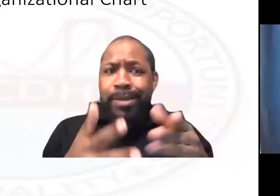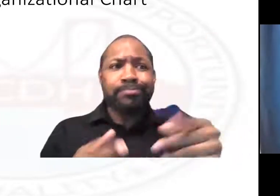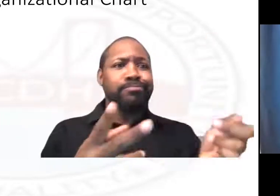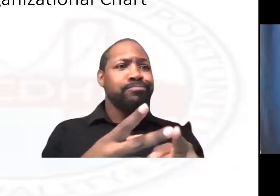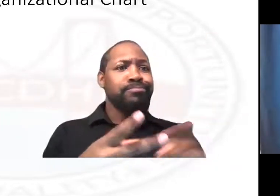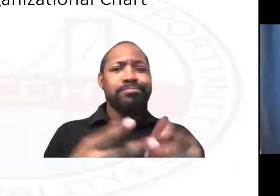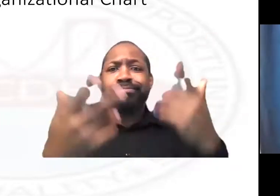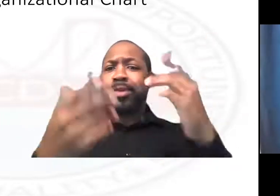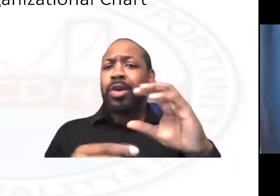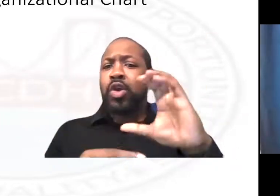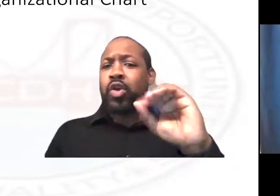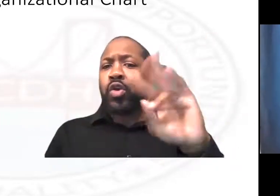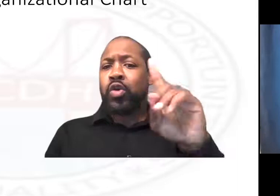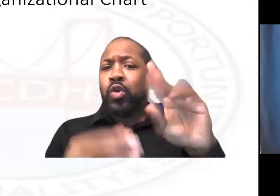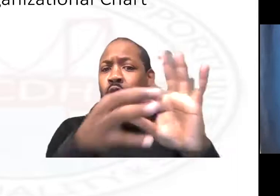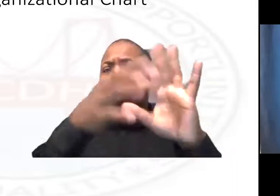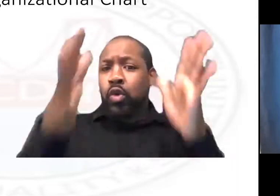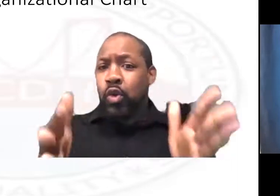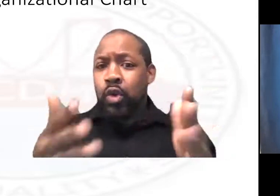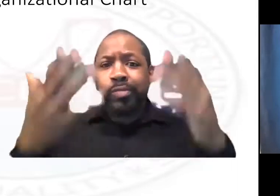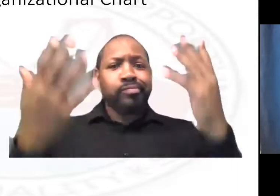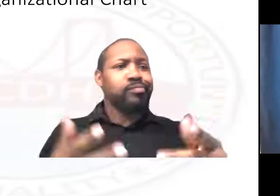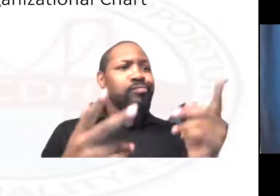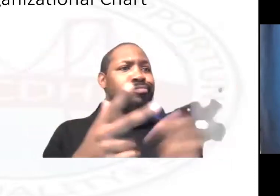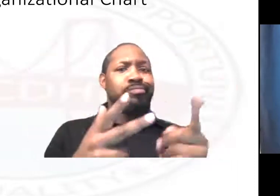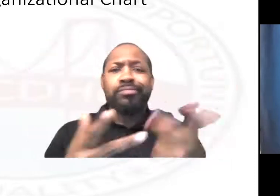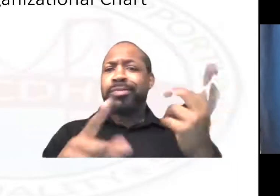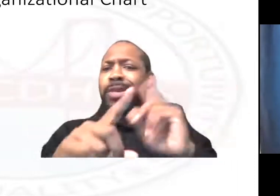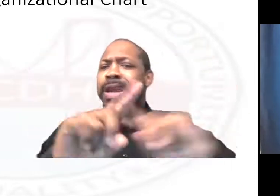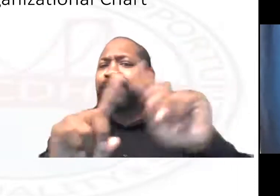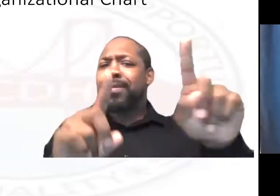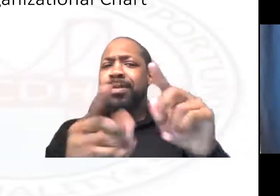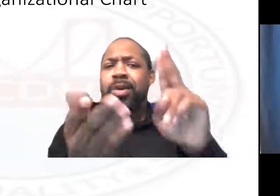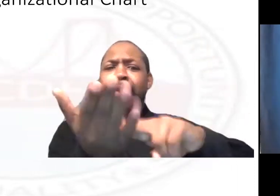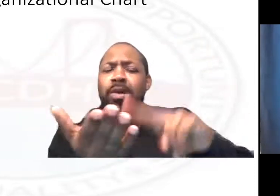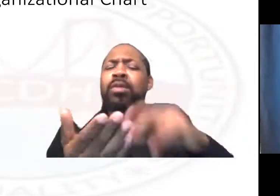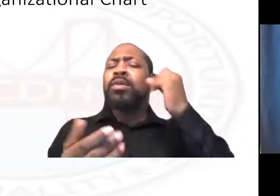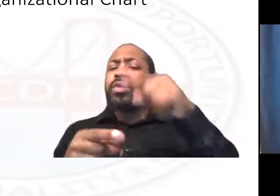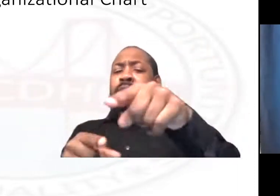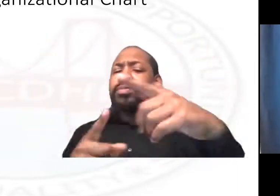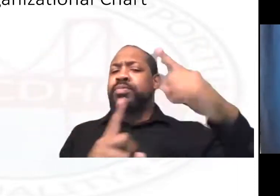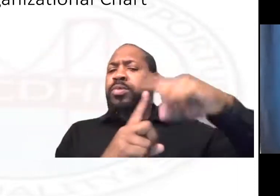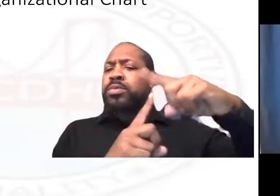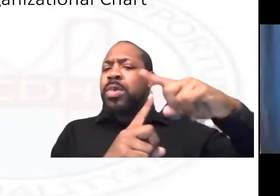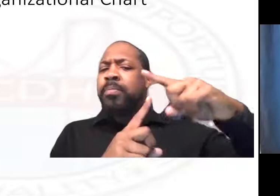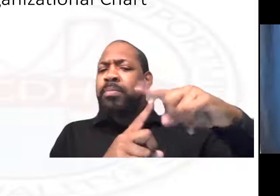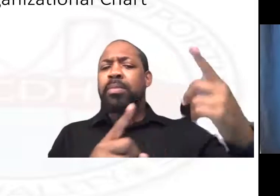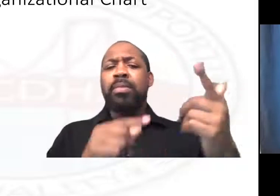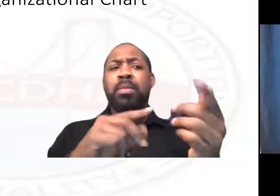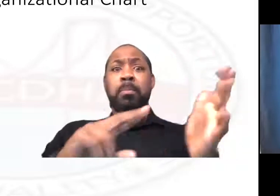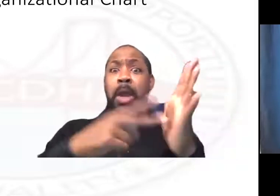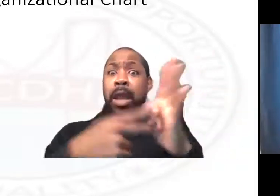are contracted, whether it's the HSTP or the COVID coordinator, any further